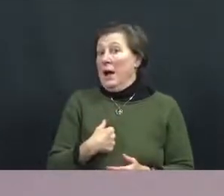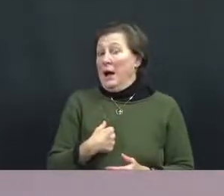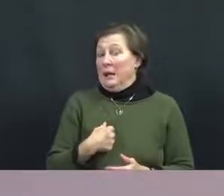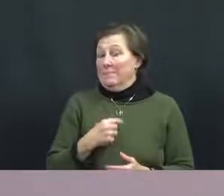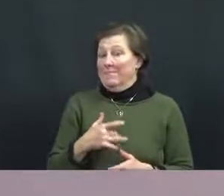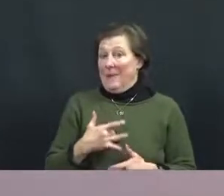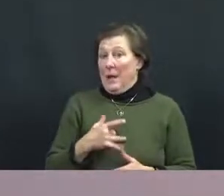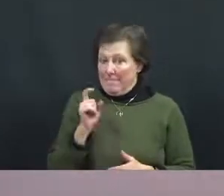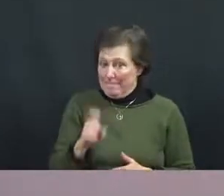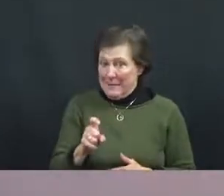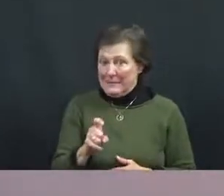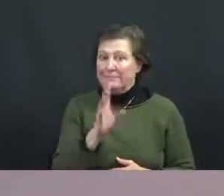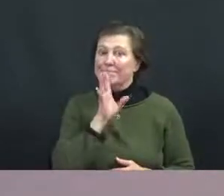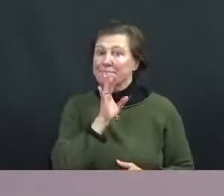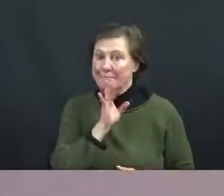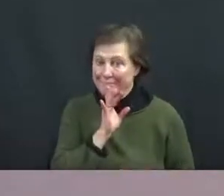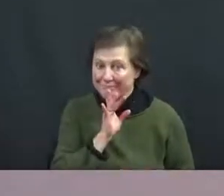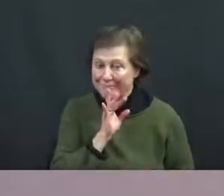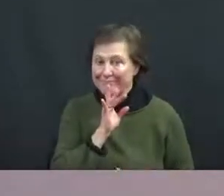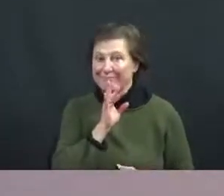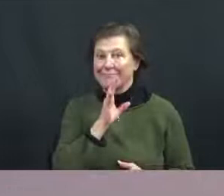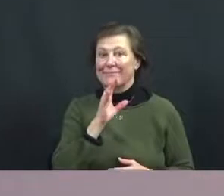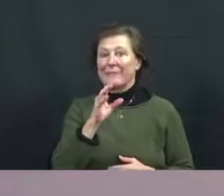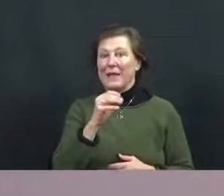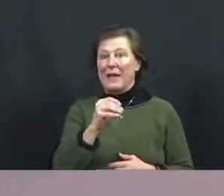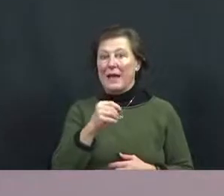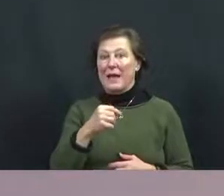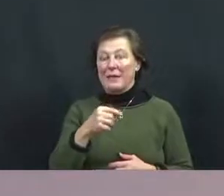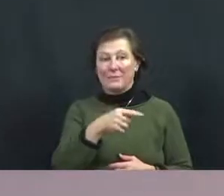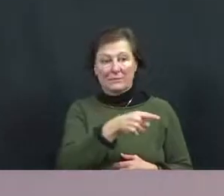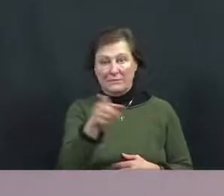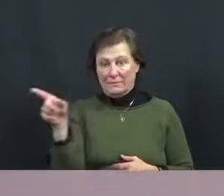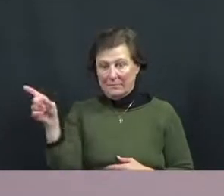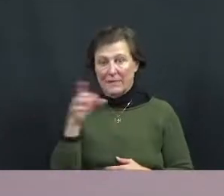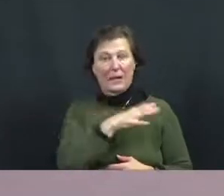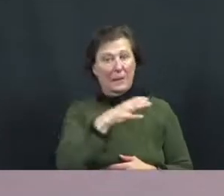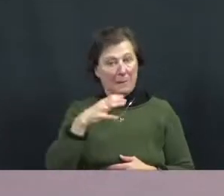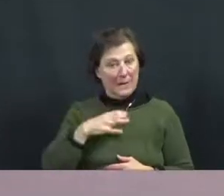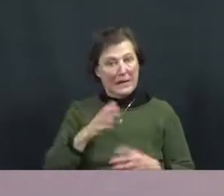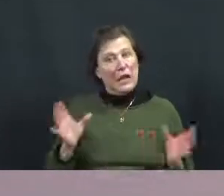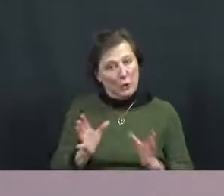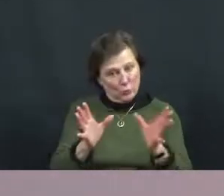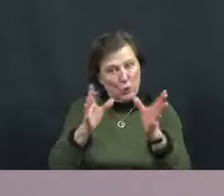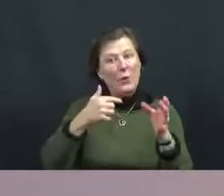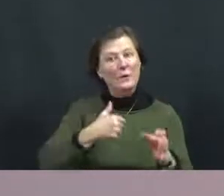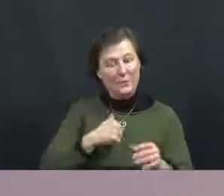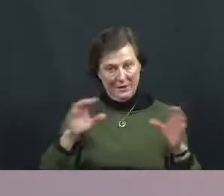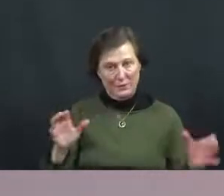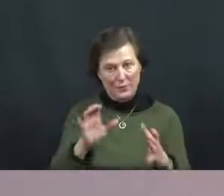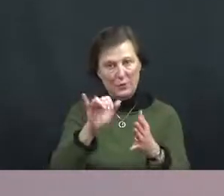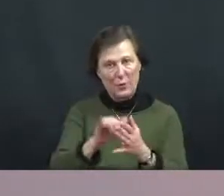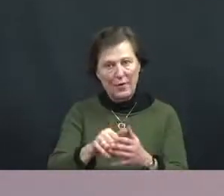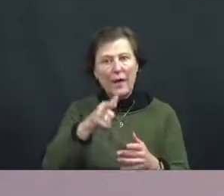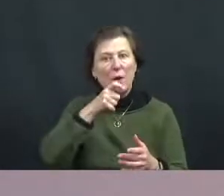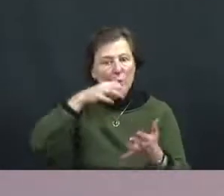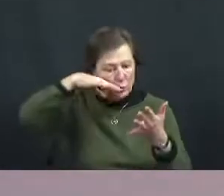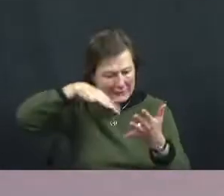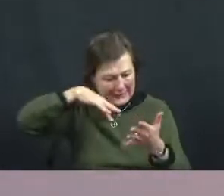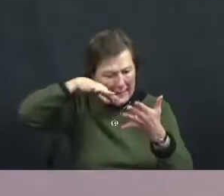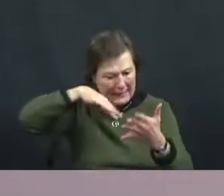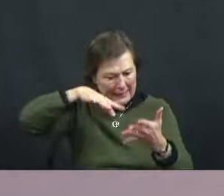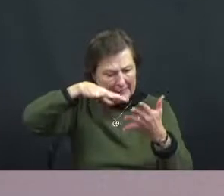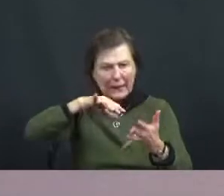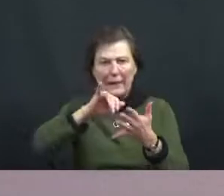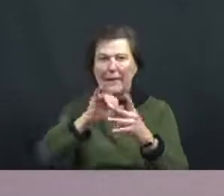out. And I have been encouraged to do so by our own Committee on the Ministry, which have studied this situation in some